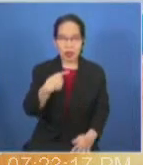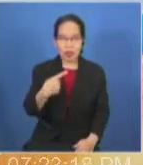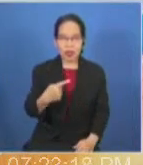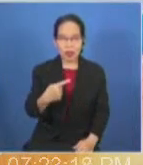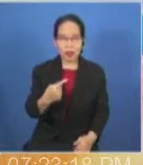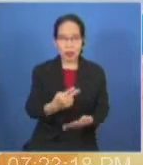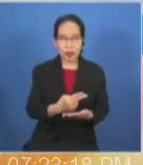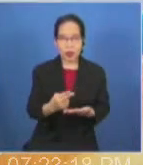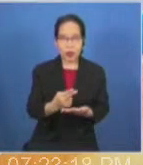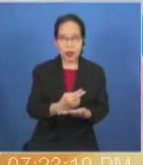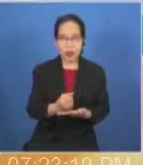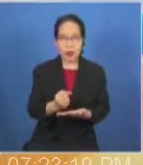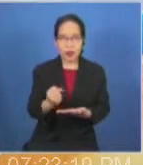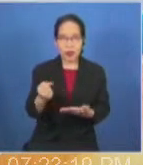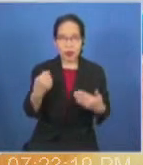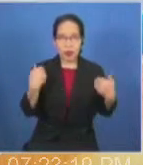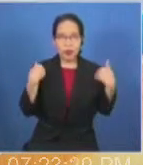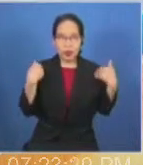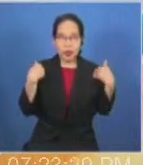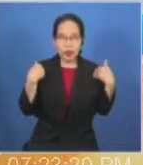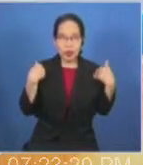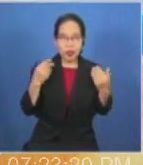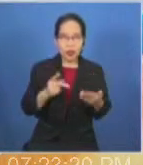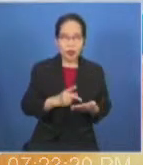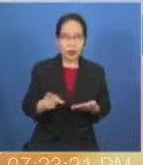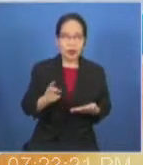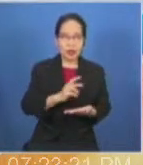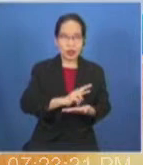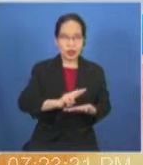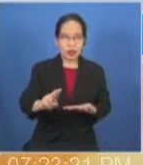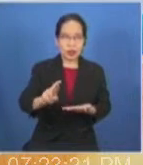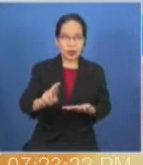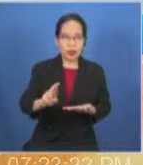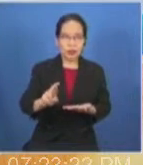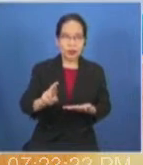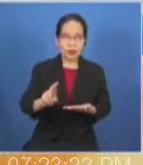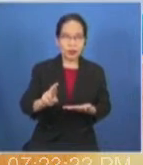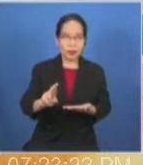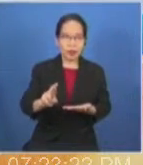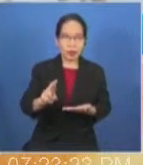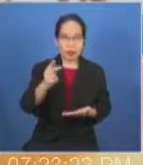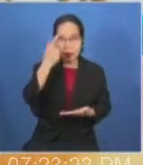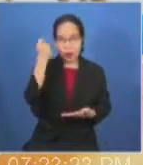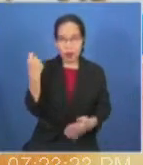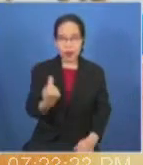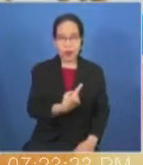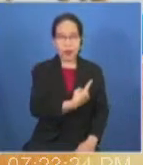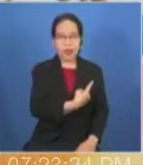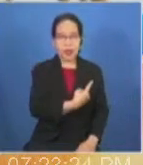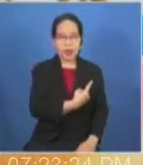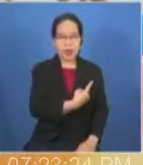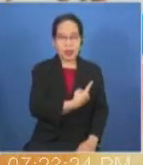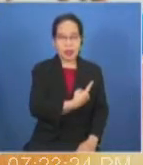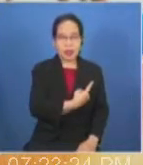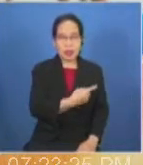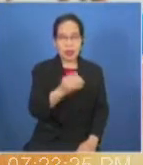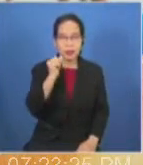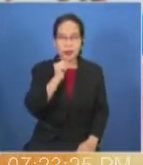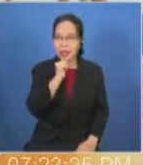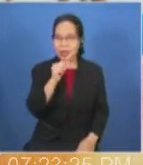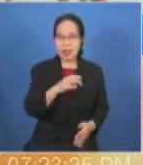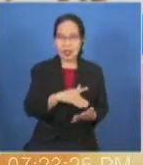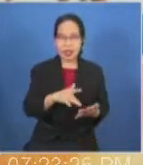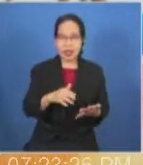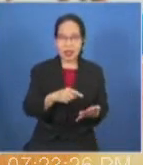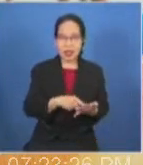Let us study from the righteousness in the Holy Scriptures. There is a pure religion. Because if we are